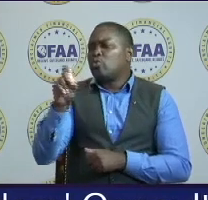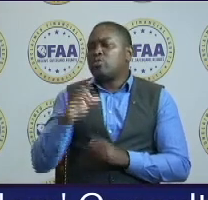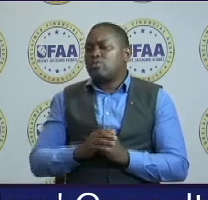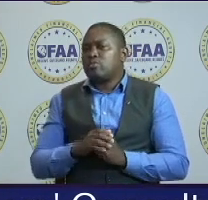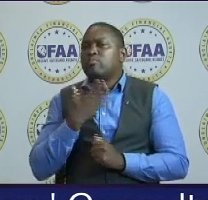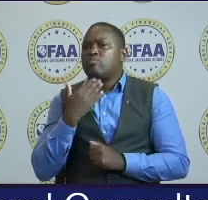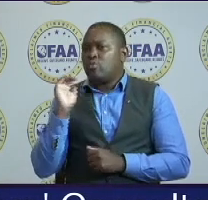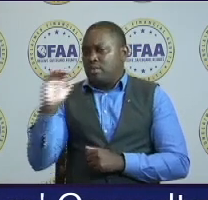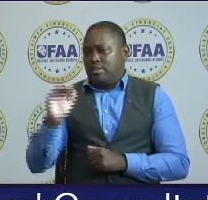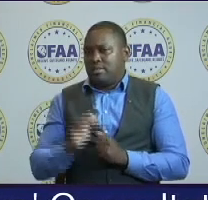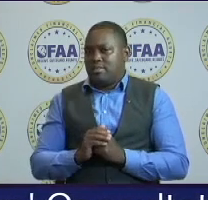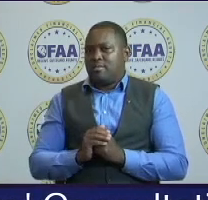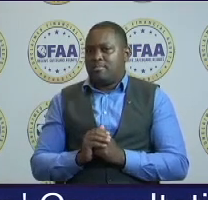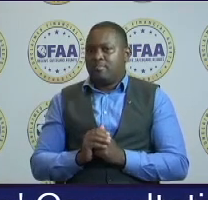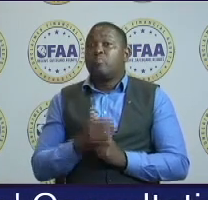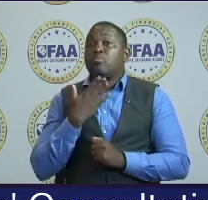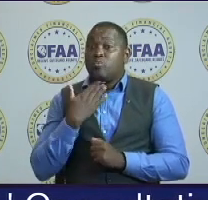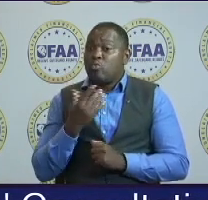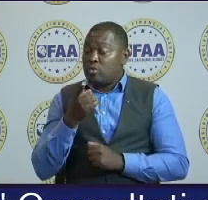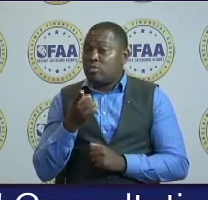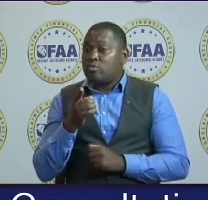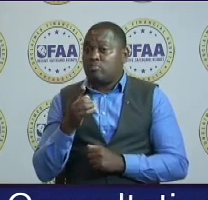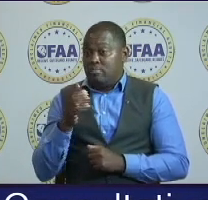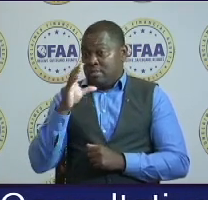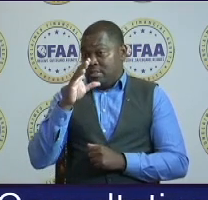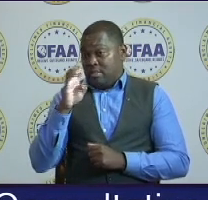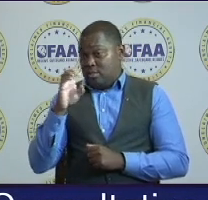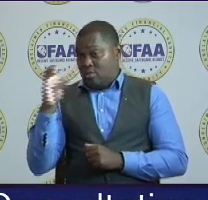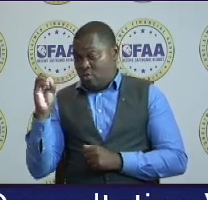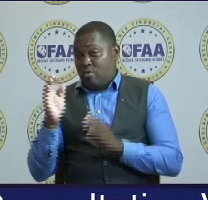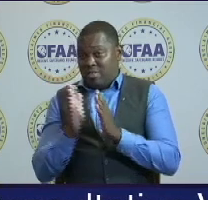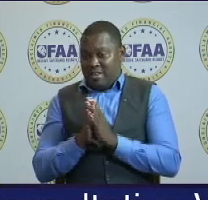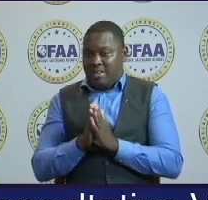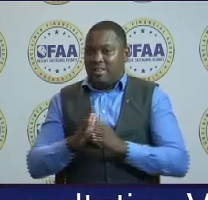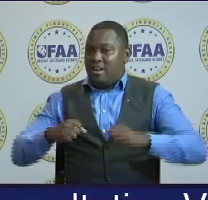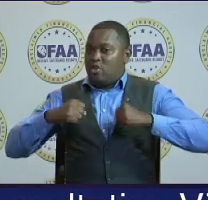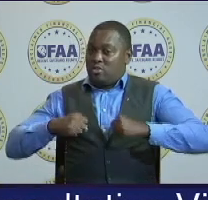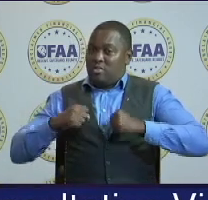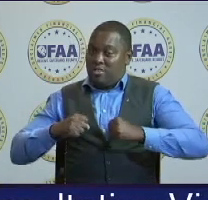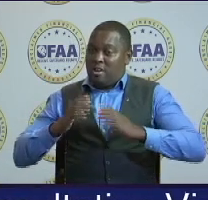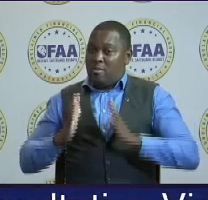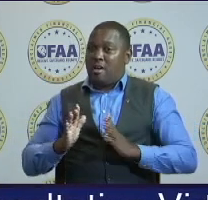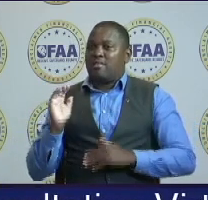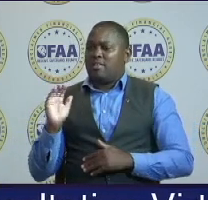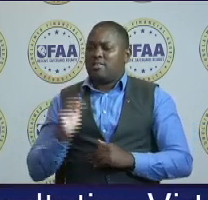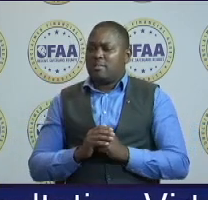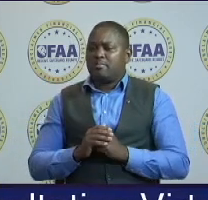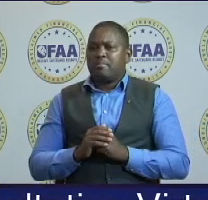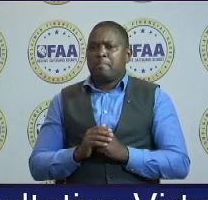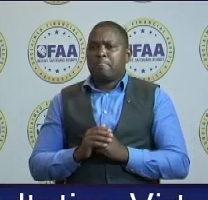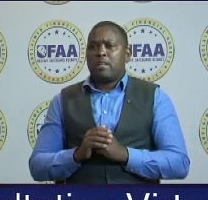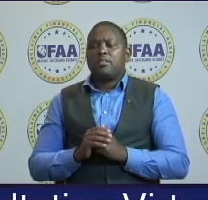like to share with you here, which of course I would want a contribution from both the CEO and the chairman as you answer. Beatrice, how does